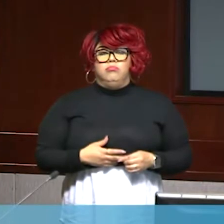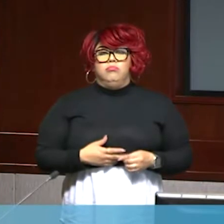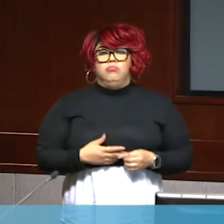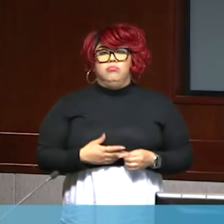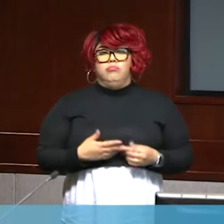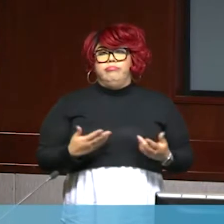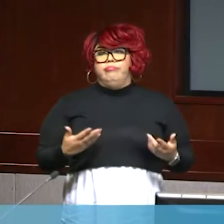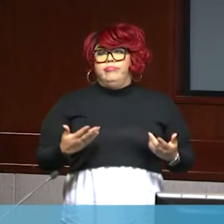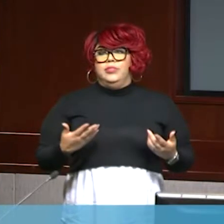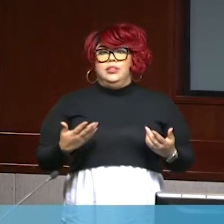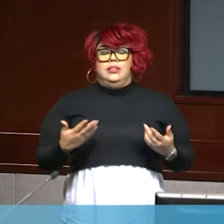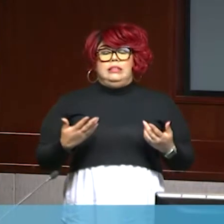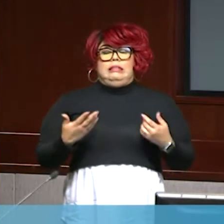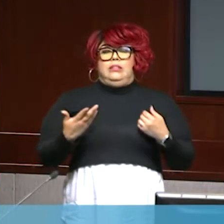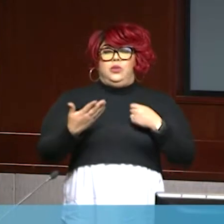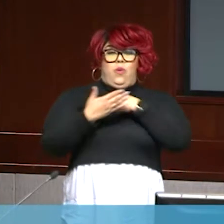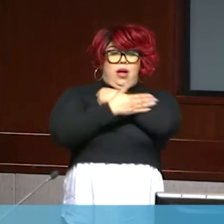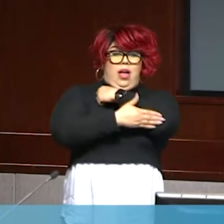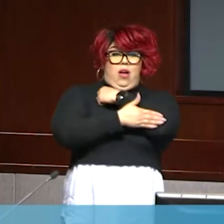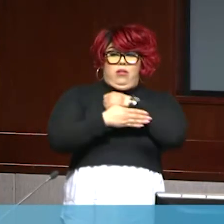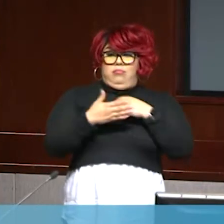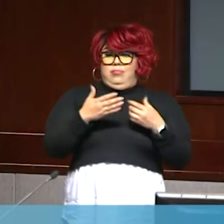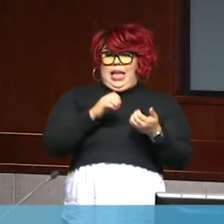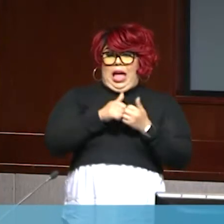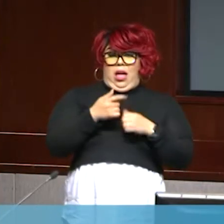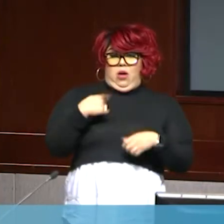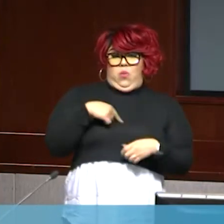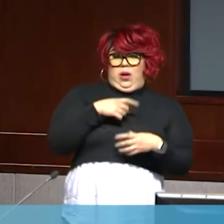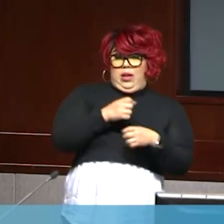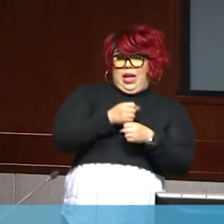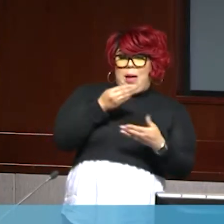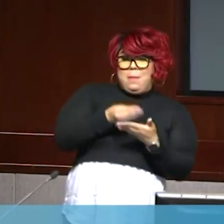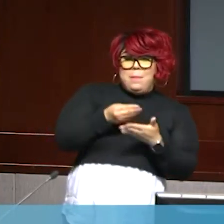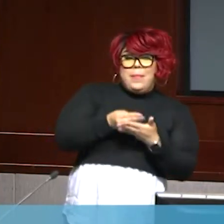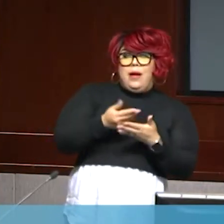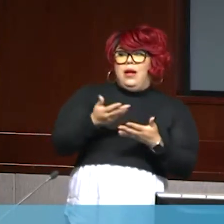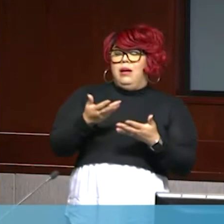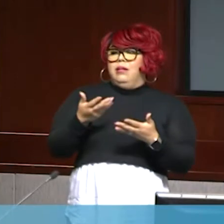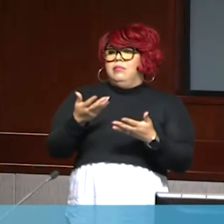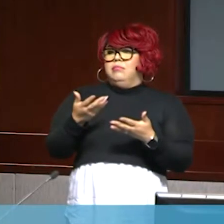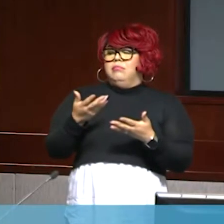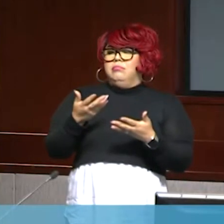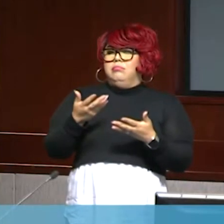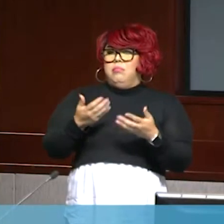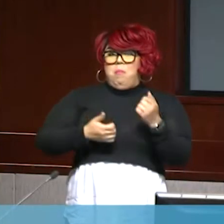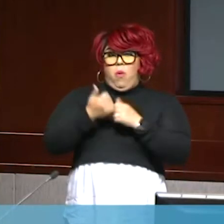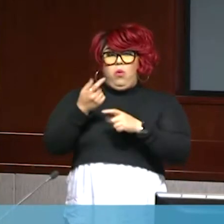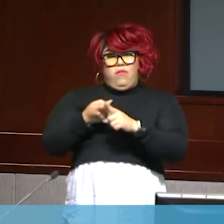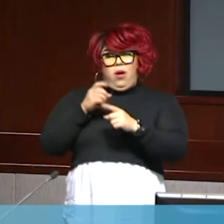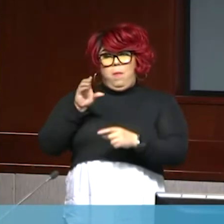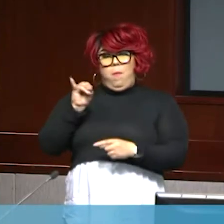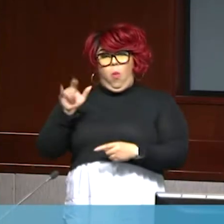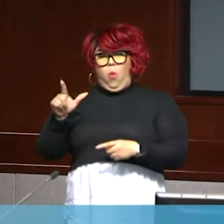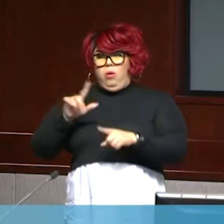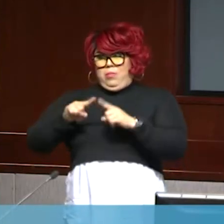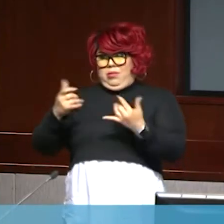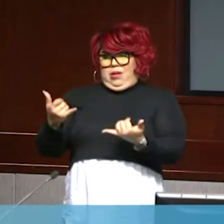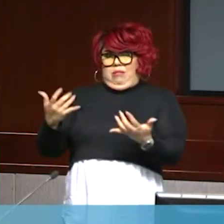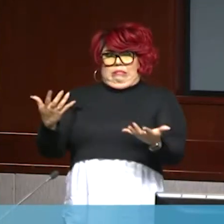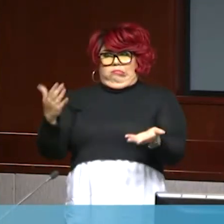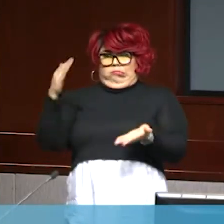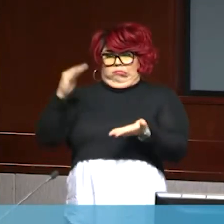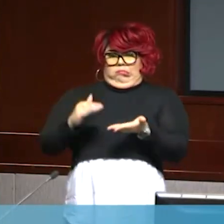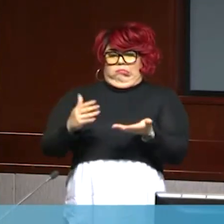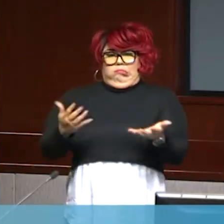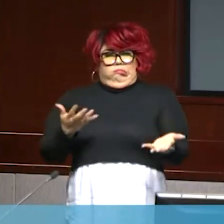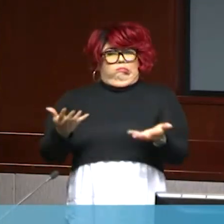when you throw in oil, and you throw in an event like this that has an effect on the overall